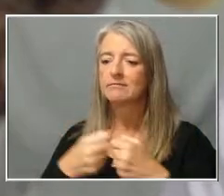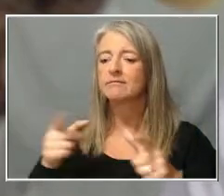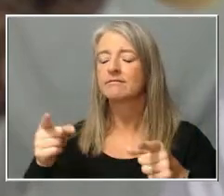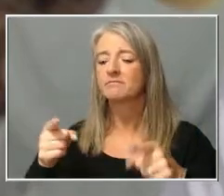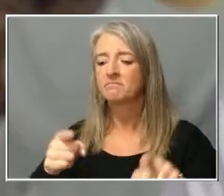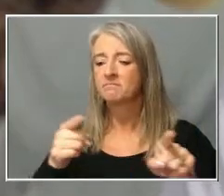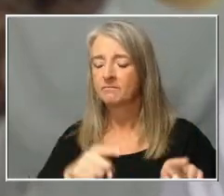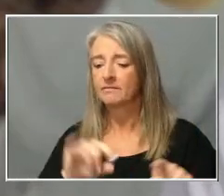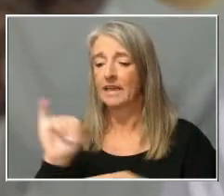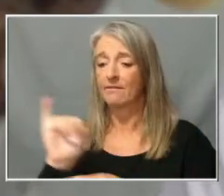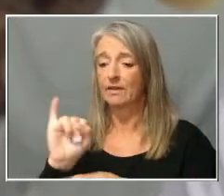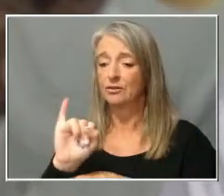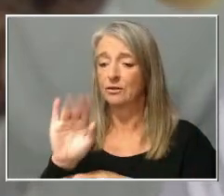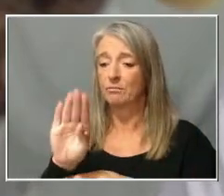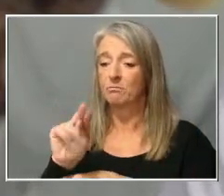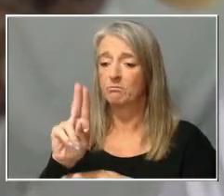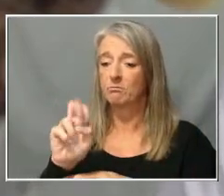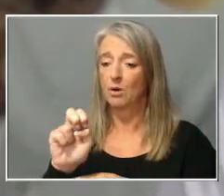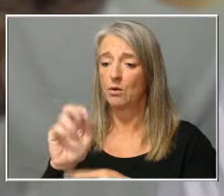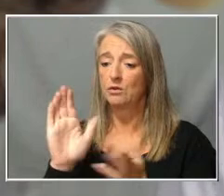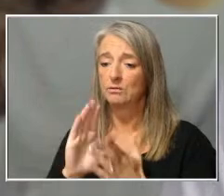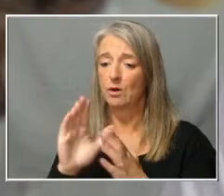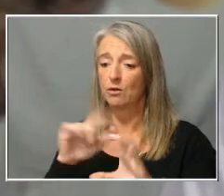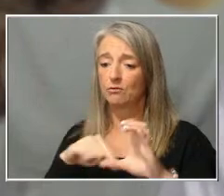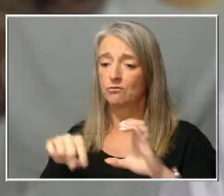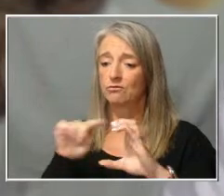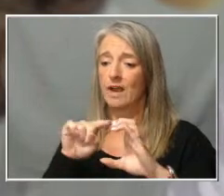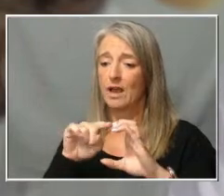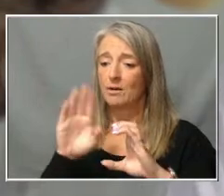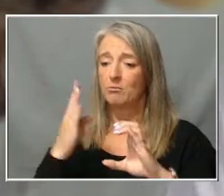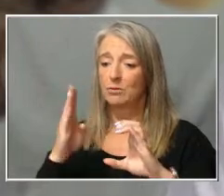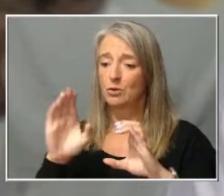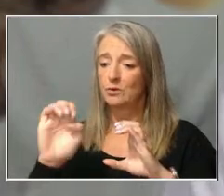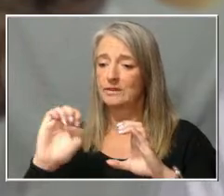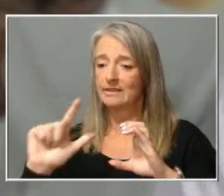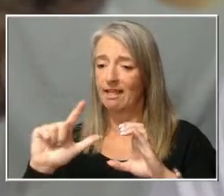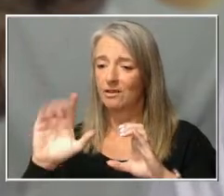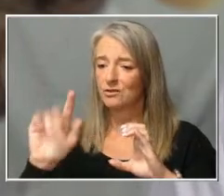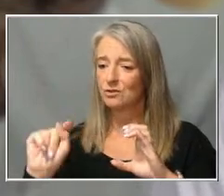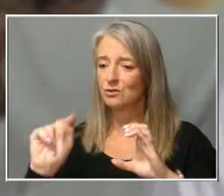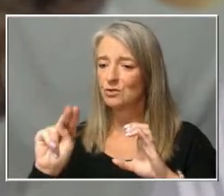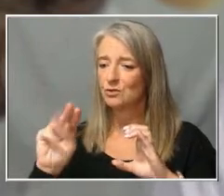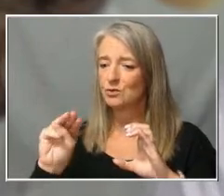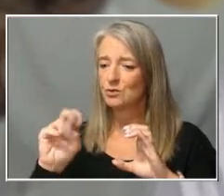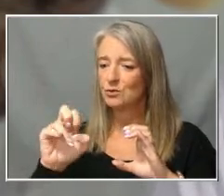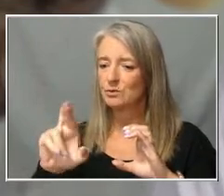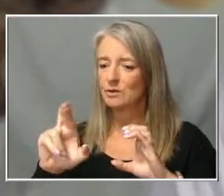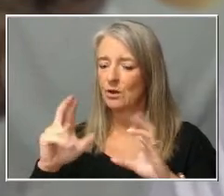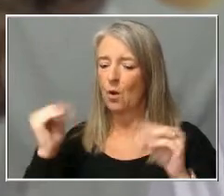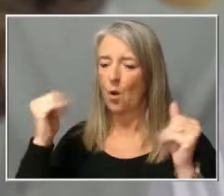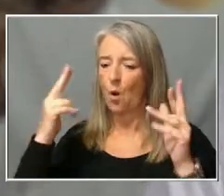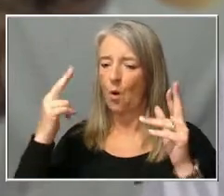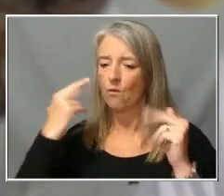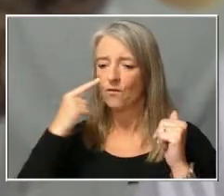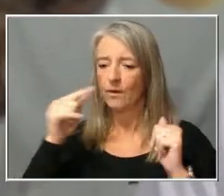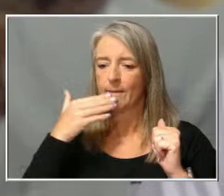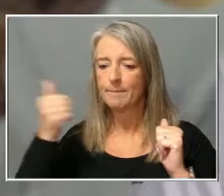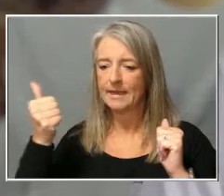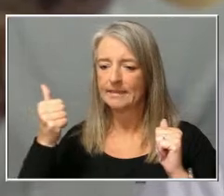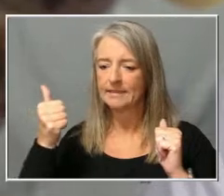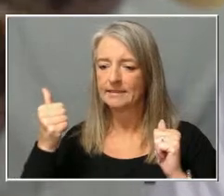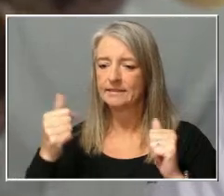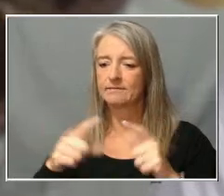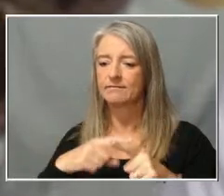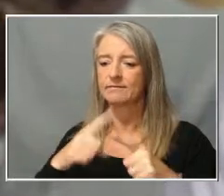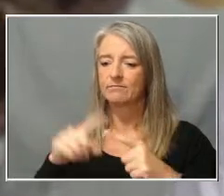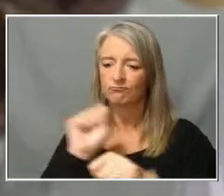also of bone is a small round blue cell tumor of sorts. So we hope for the best, but Once we do the entire